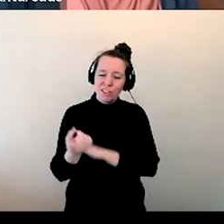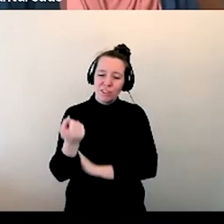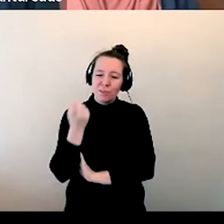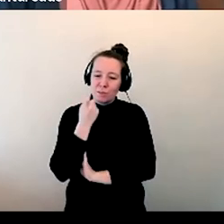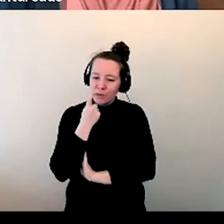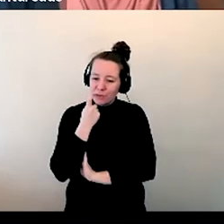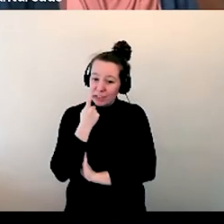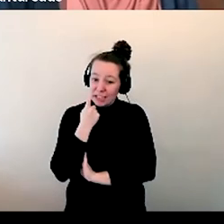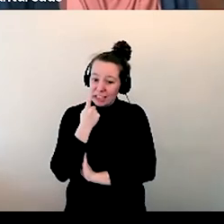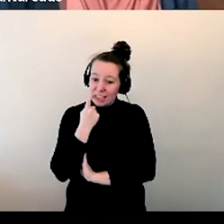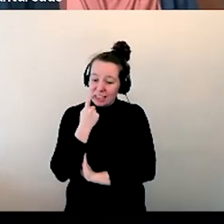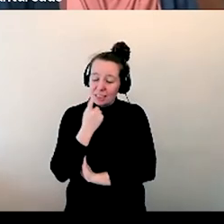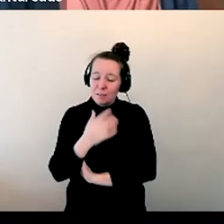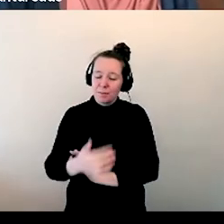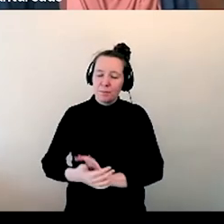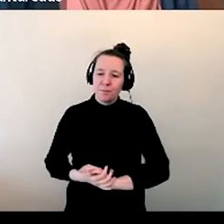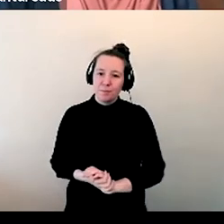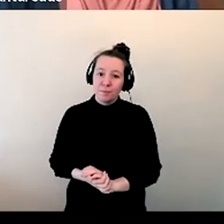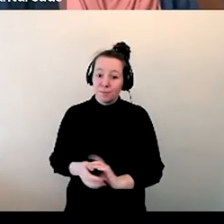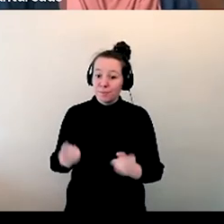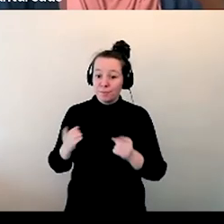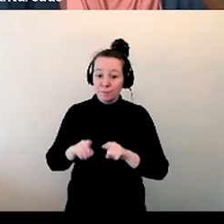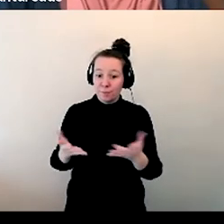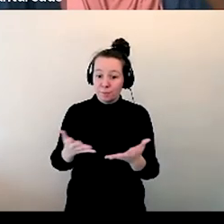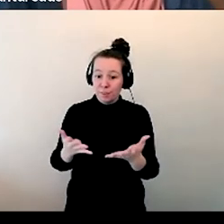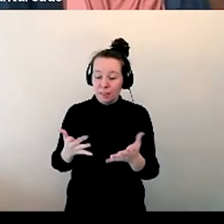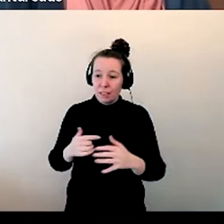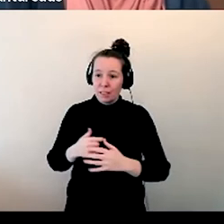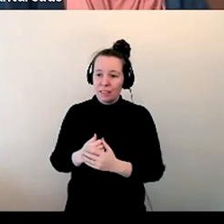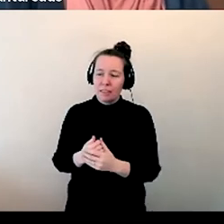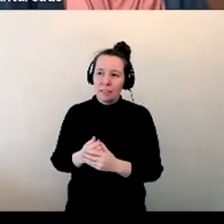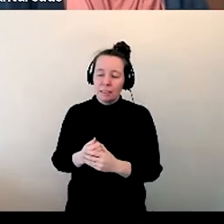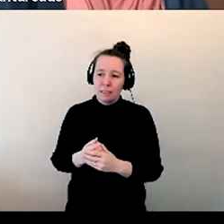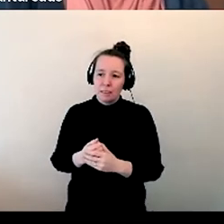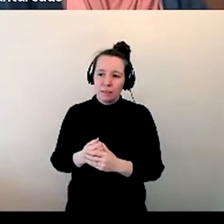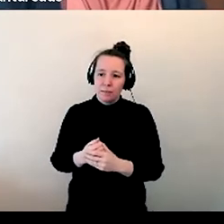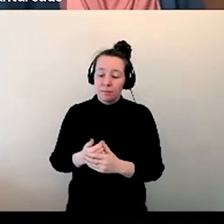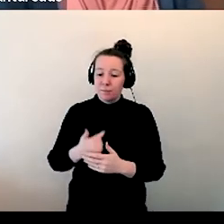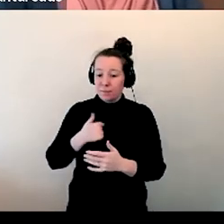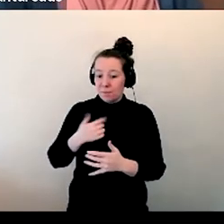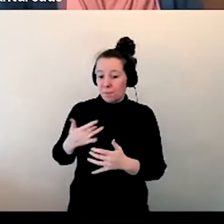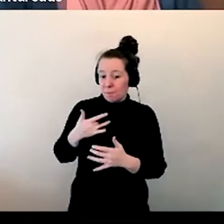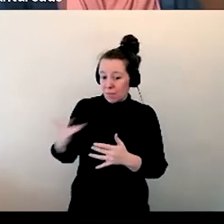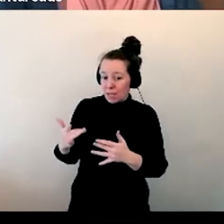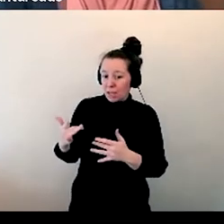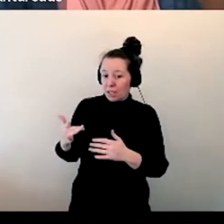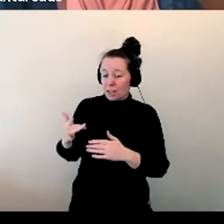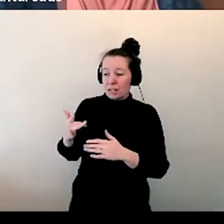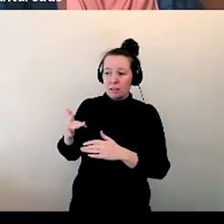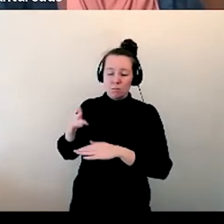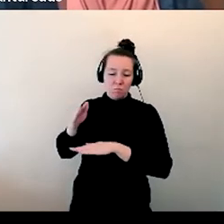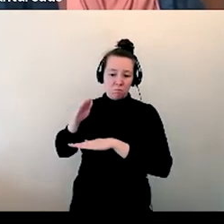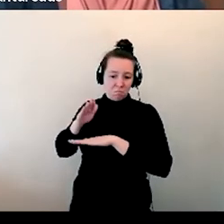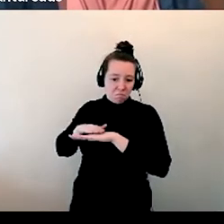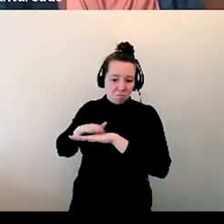where I kind of didn't post about recommendations like I typically do. It was more